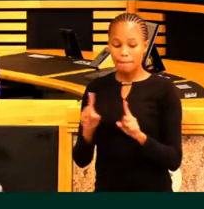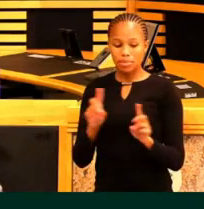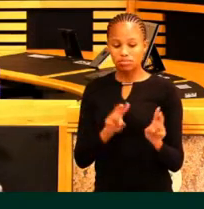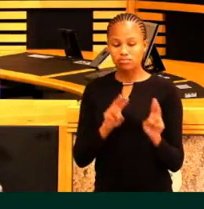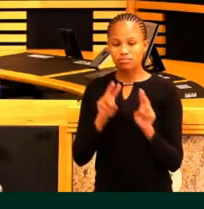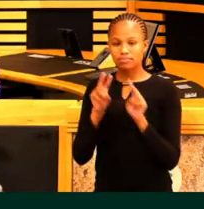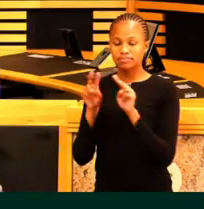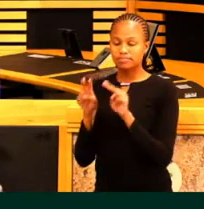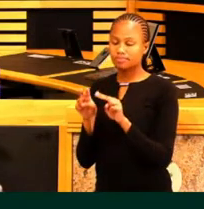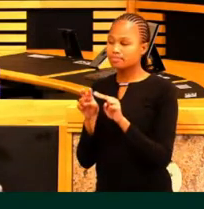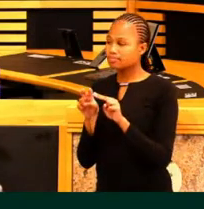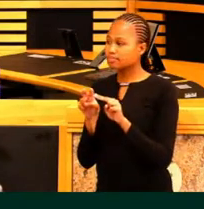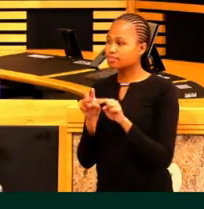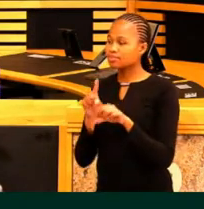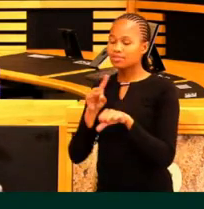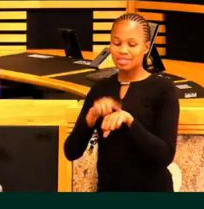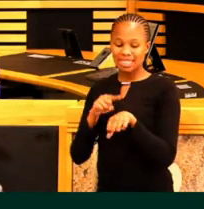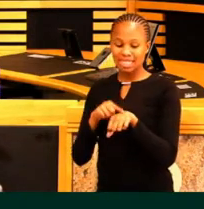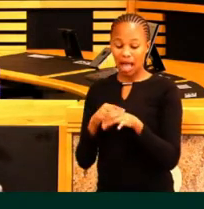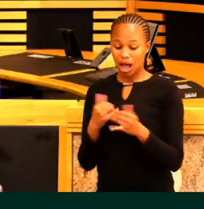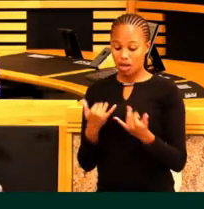at is